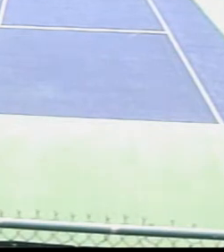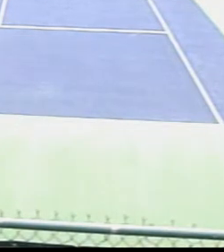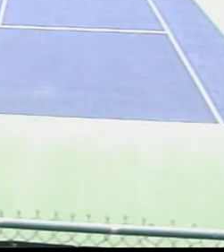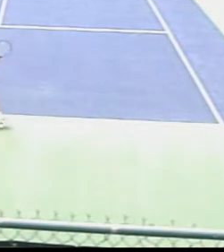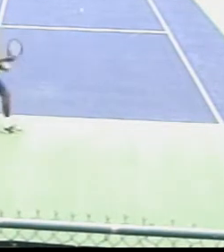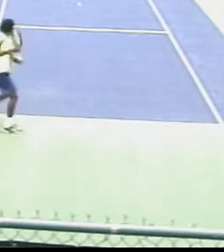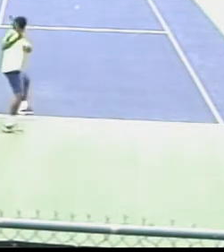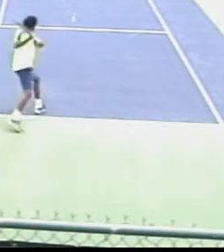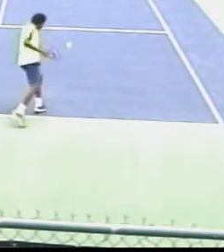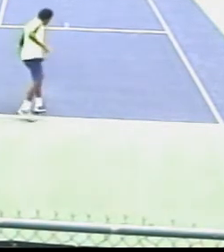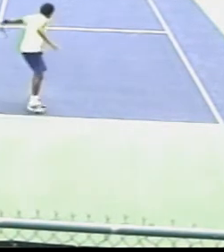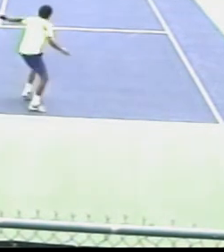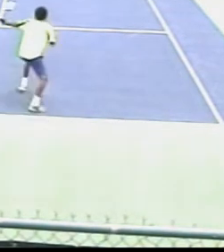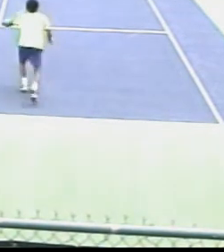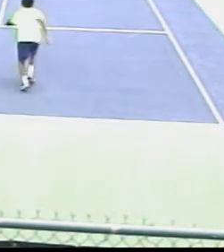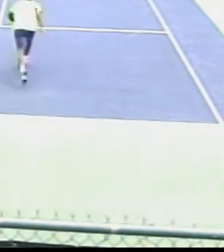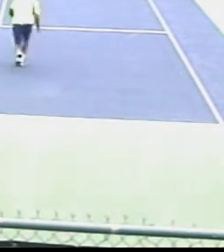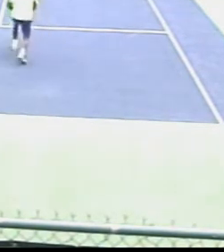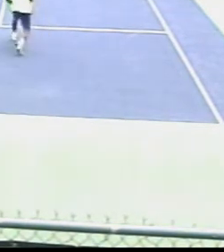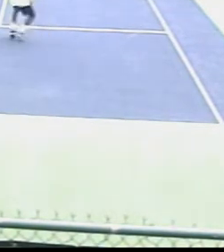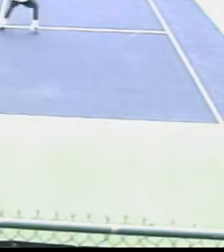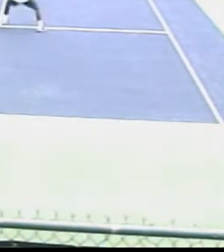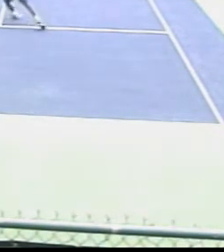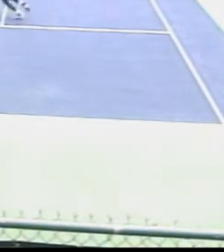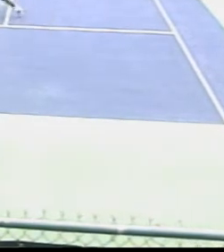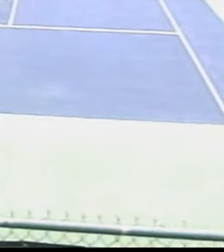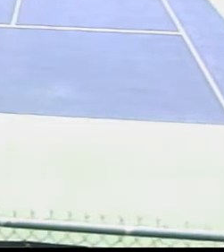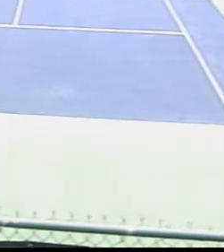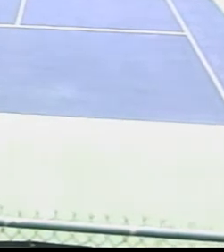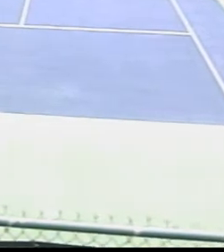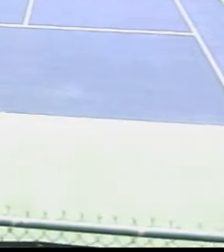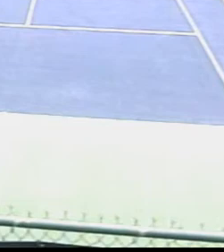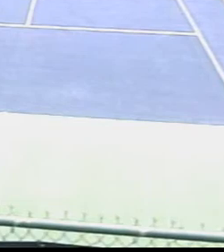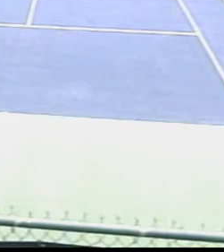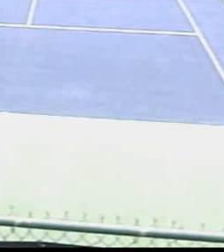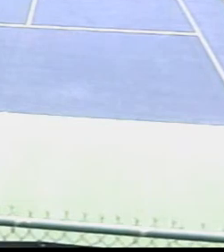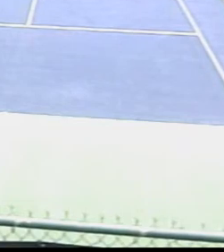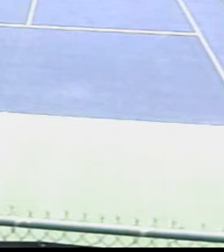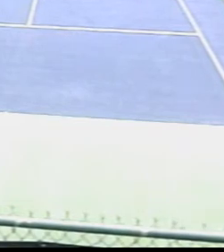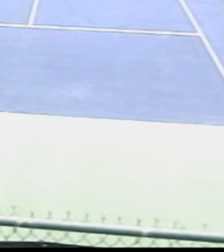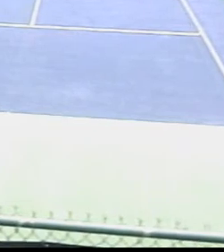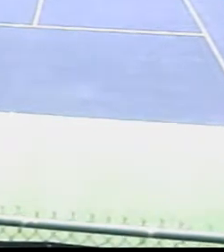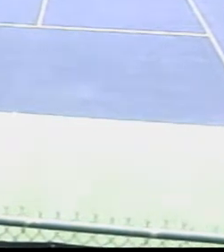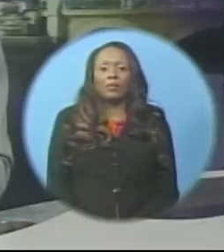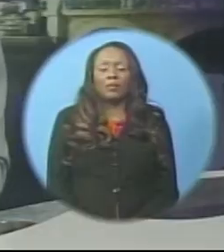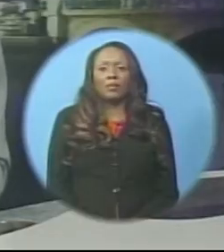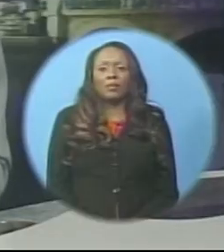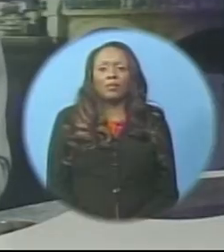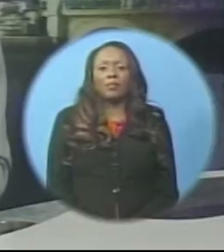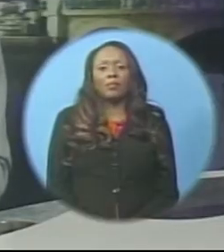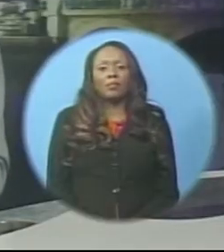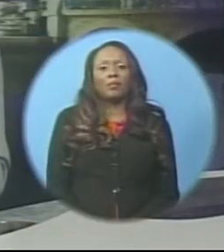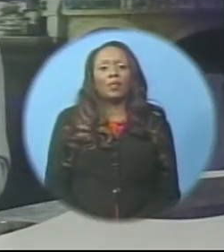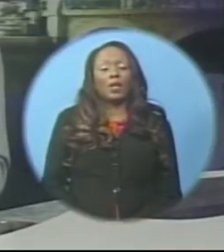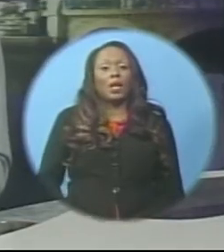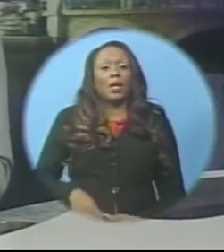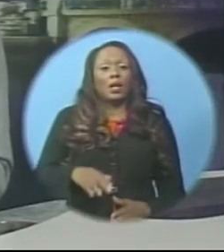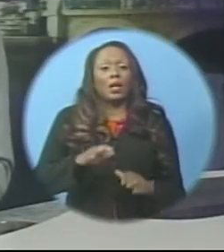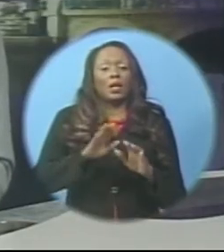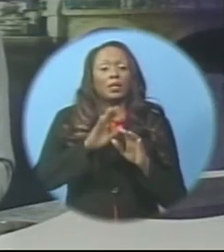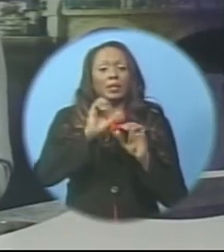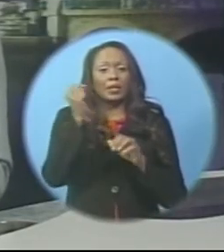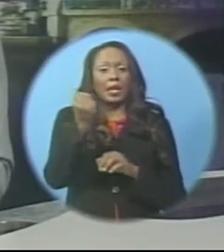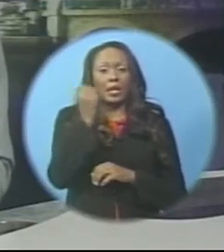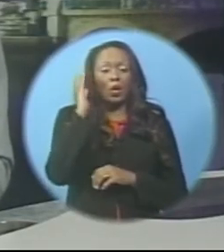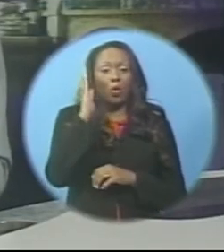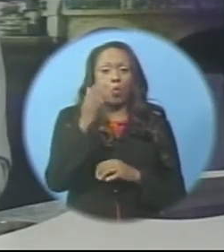On Saturday, Gomez and Ecuador's number 1 player Giovanni Lapenti will take on King and Hayden Lewis in doubles competition.